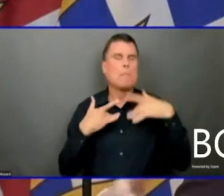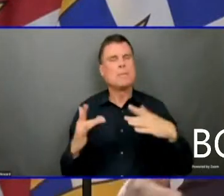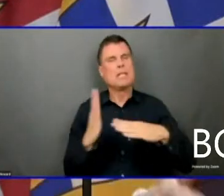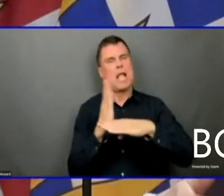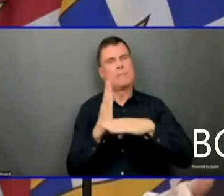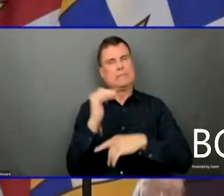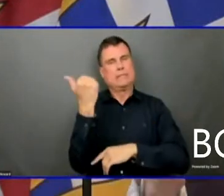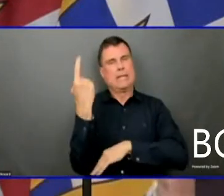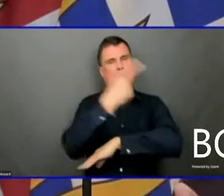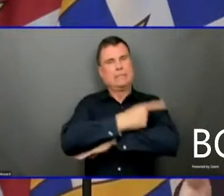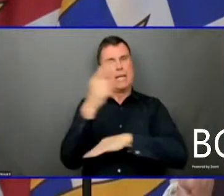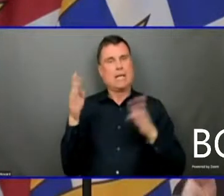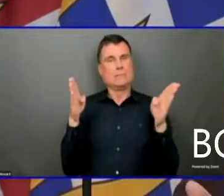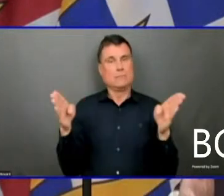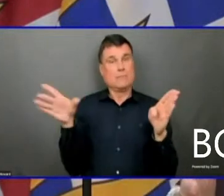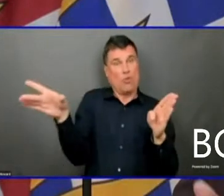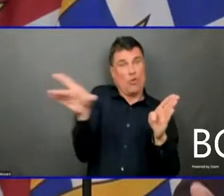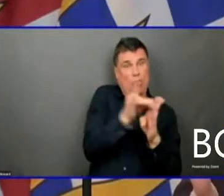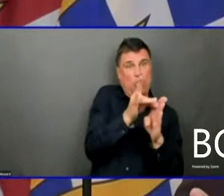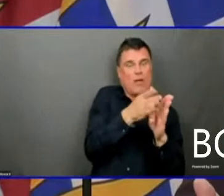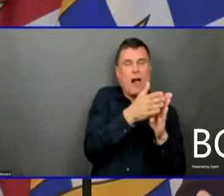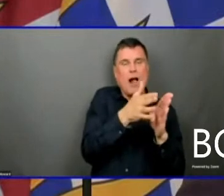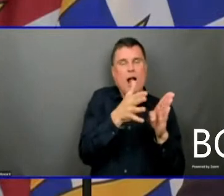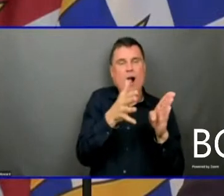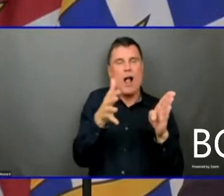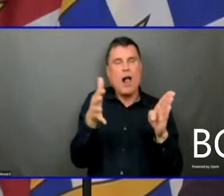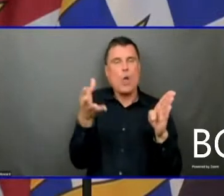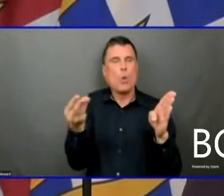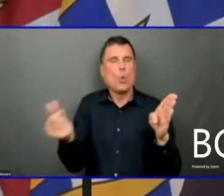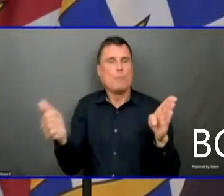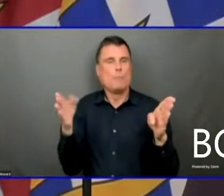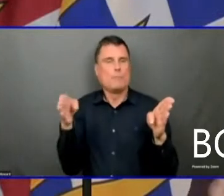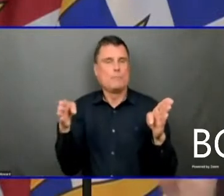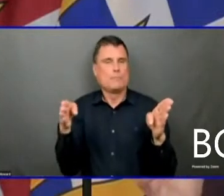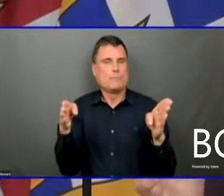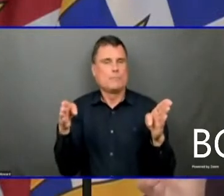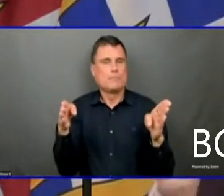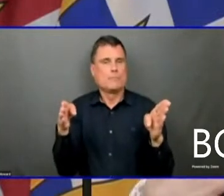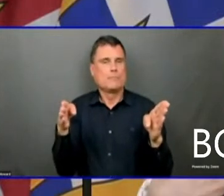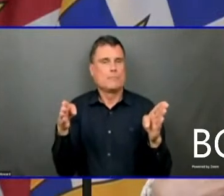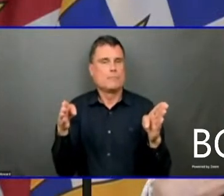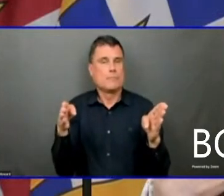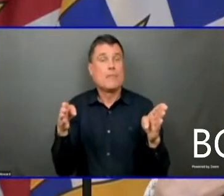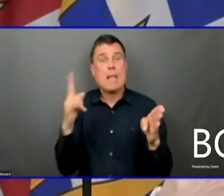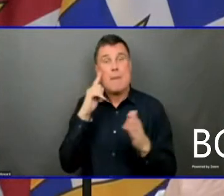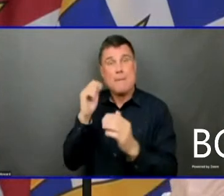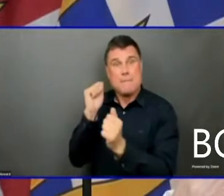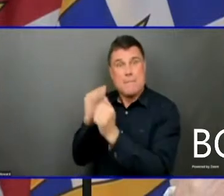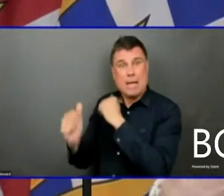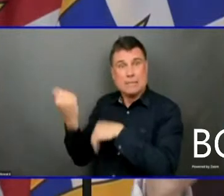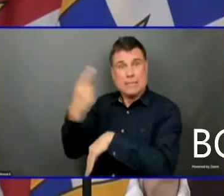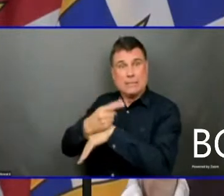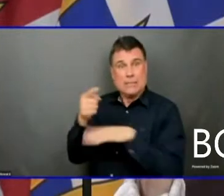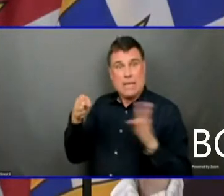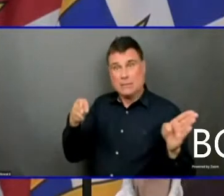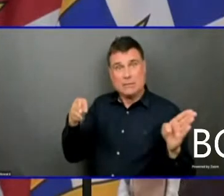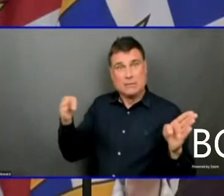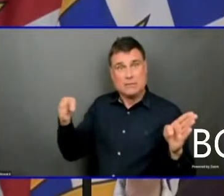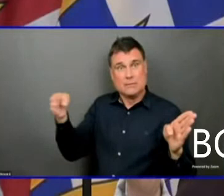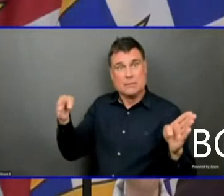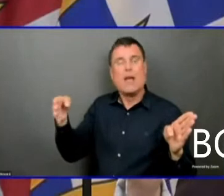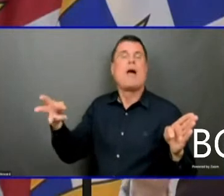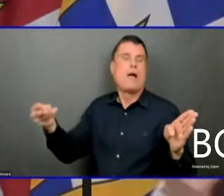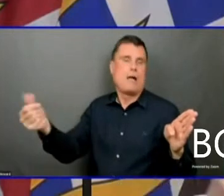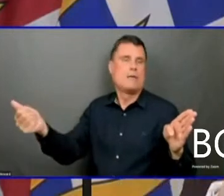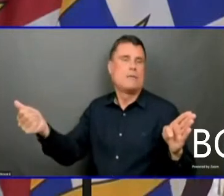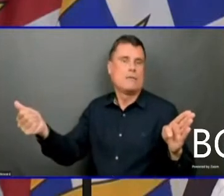acute illness once they're past their infectious period. In terms of people who've been exposed, we know the